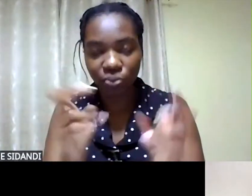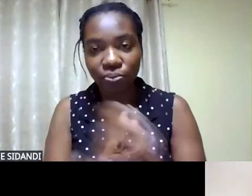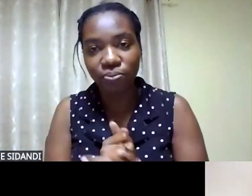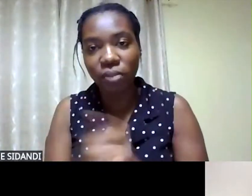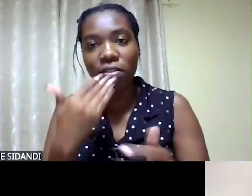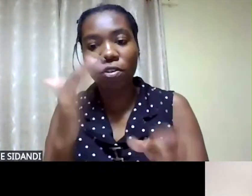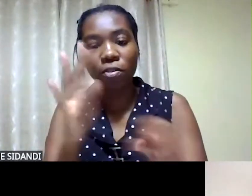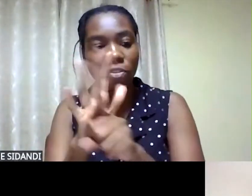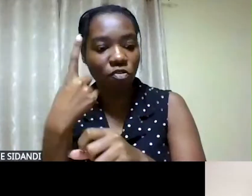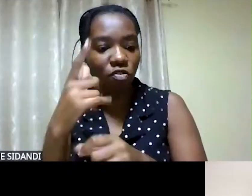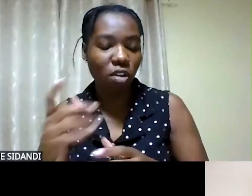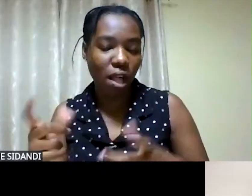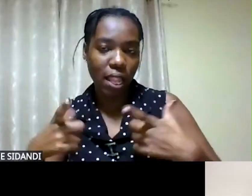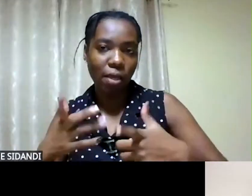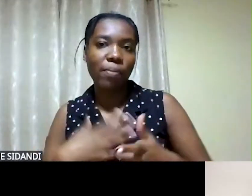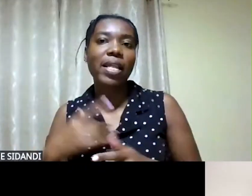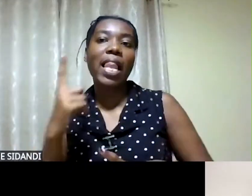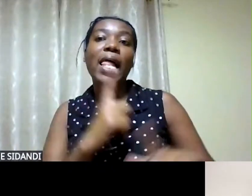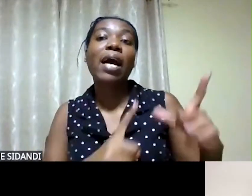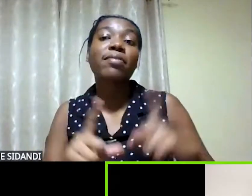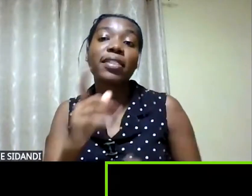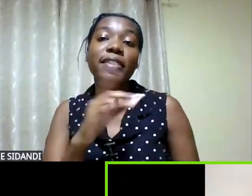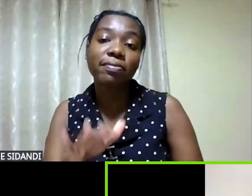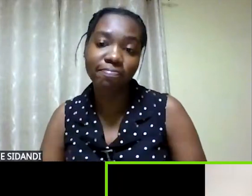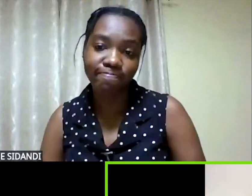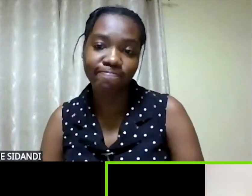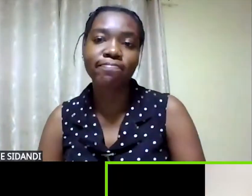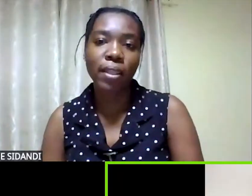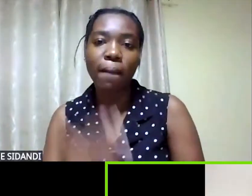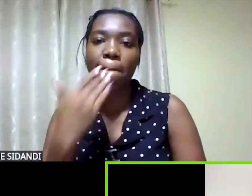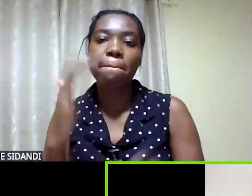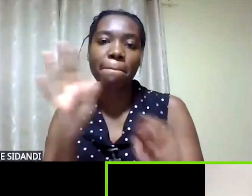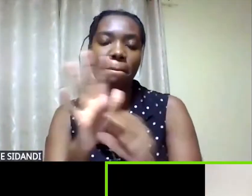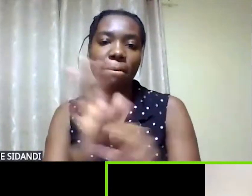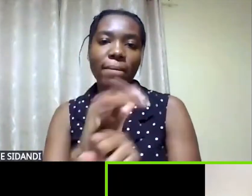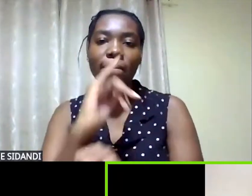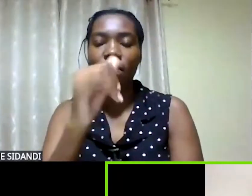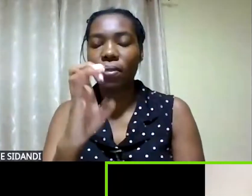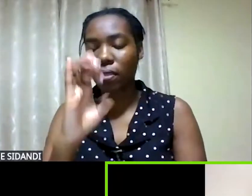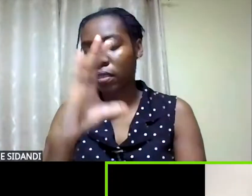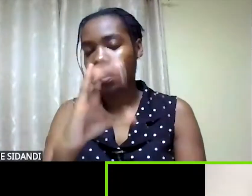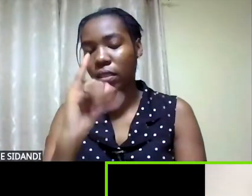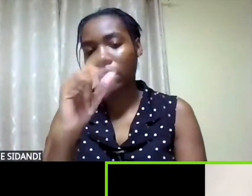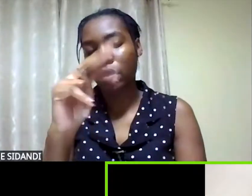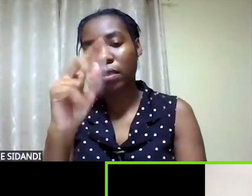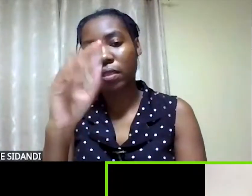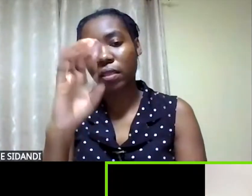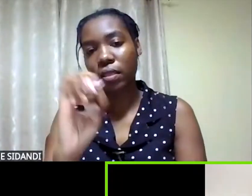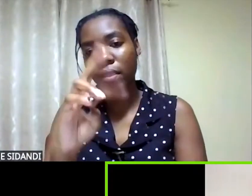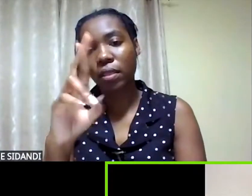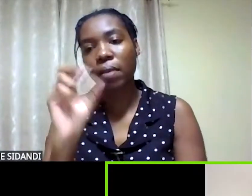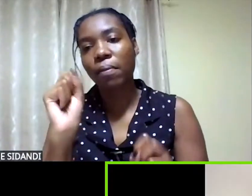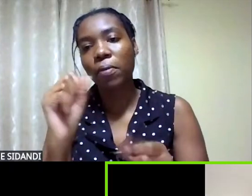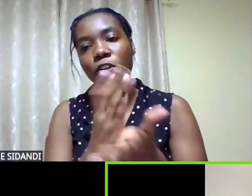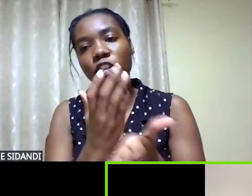me. It's been a lovely evening. Thank you so much. Jacinta, you can share the group link so that people will continue with